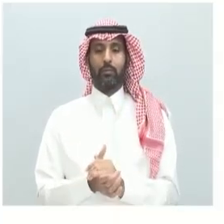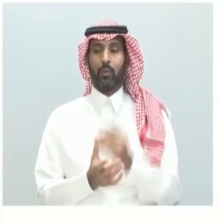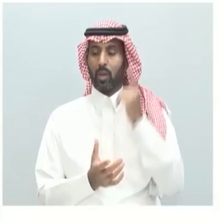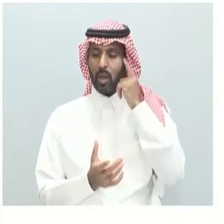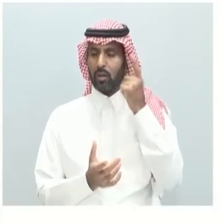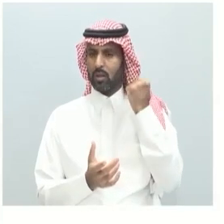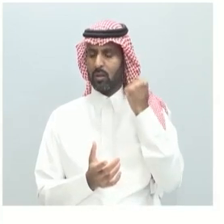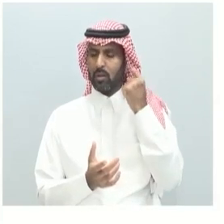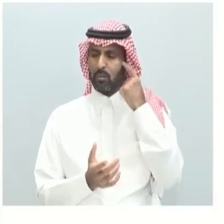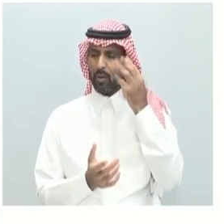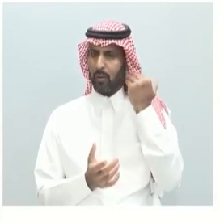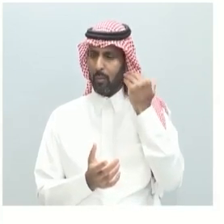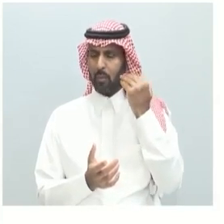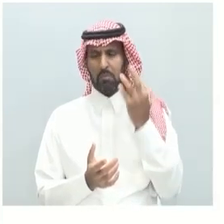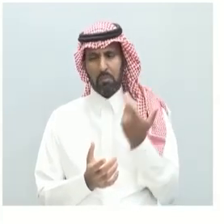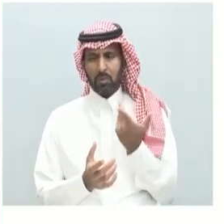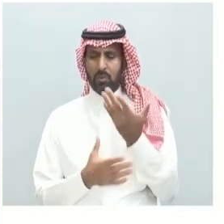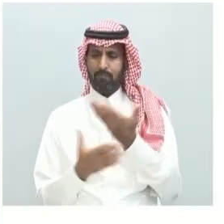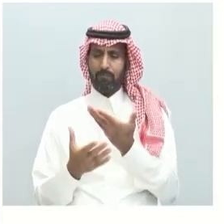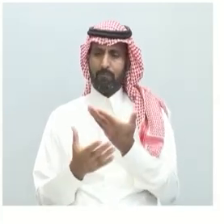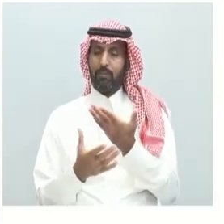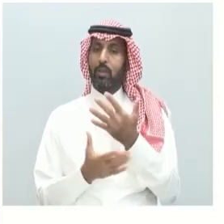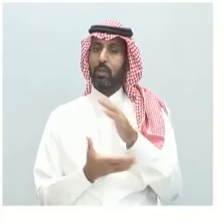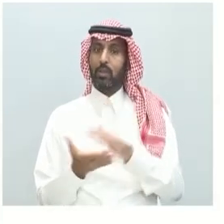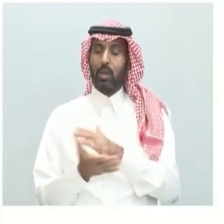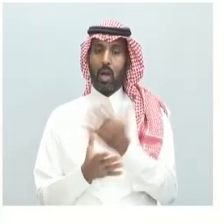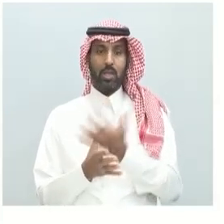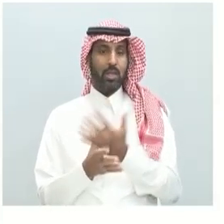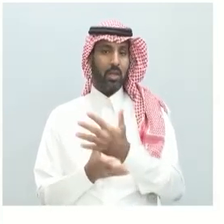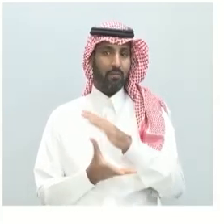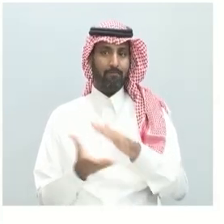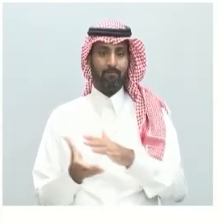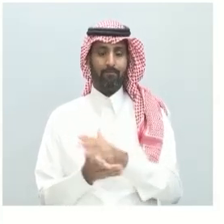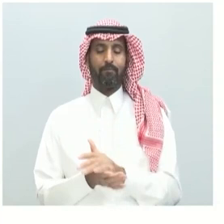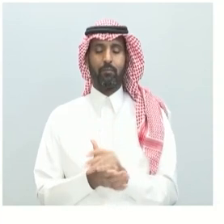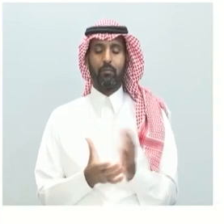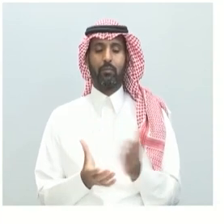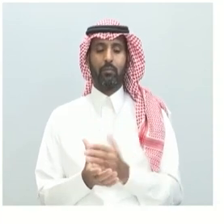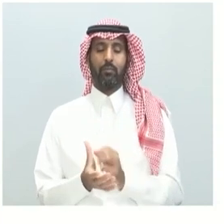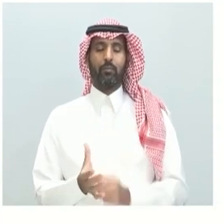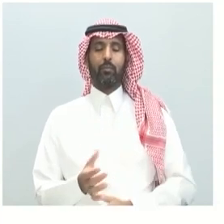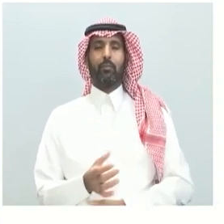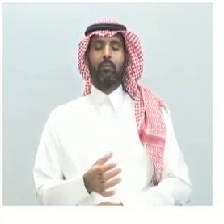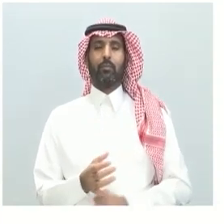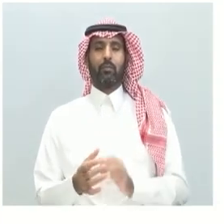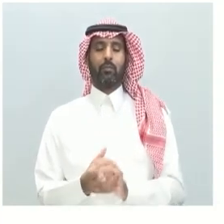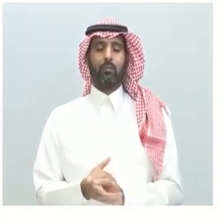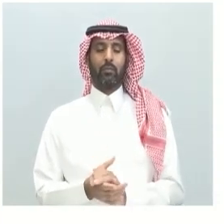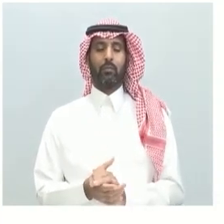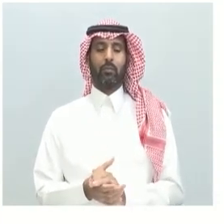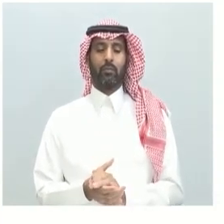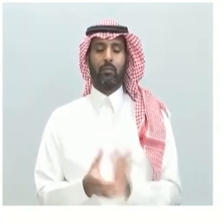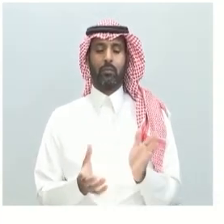Don't understand the cause of the problem. The scientists don't understand the cause of